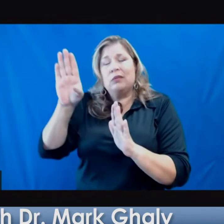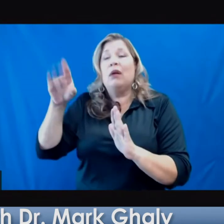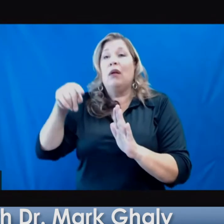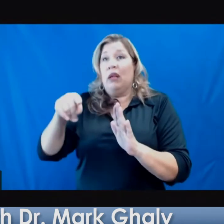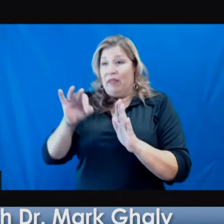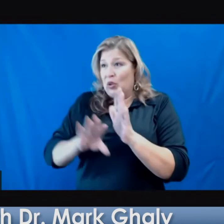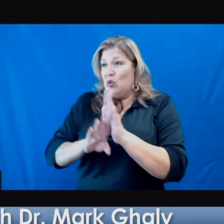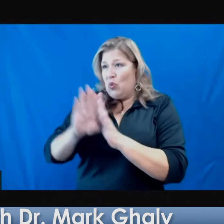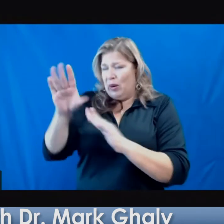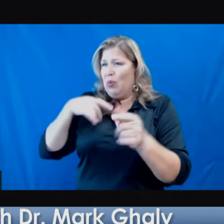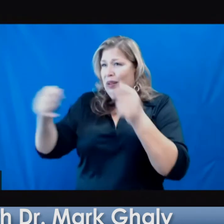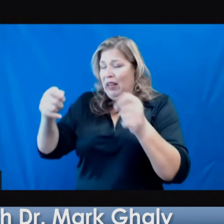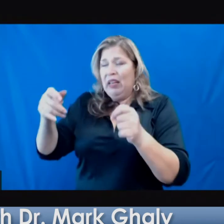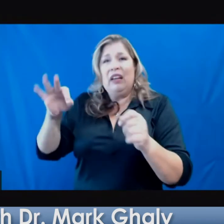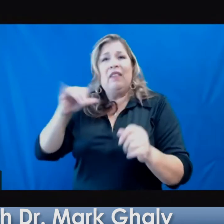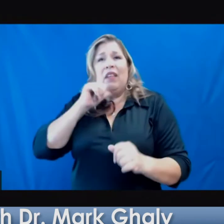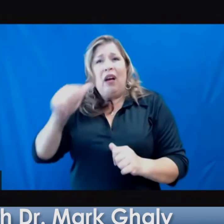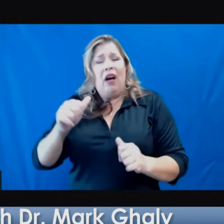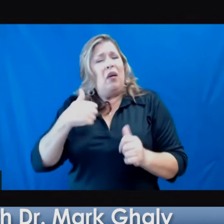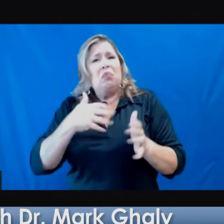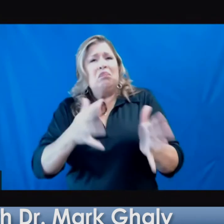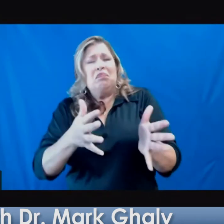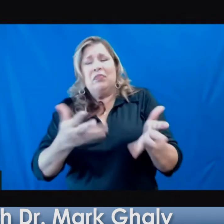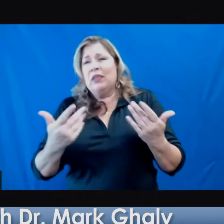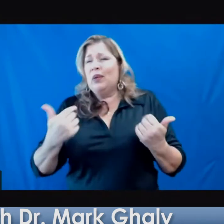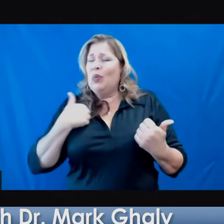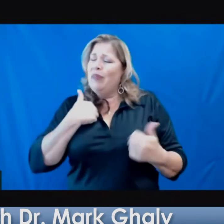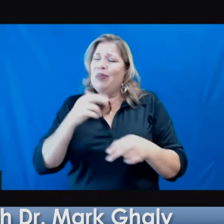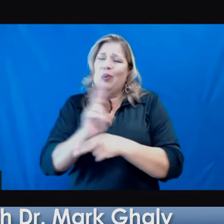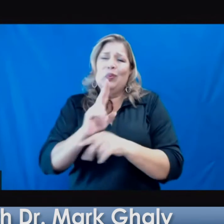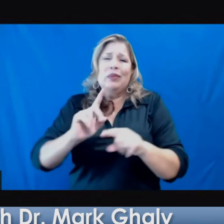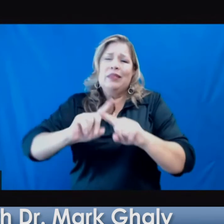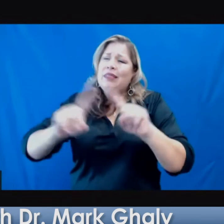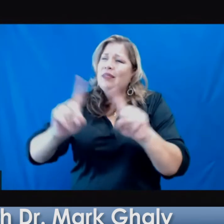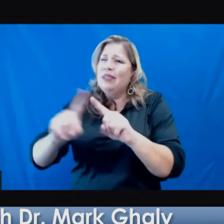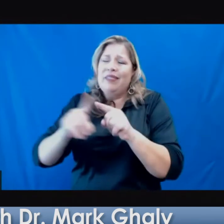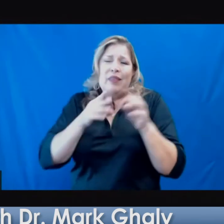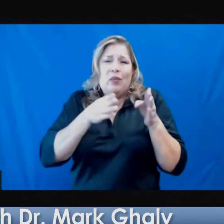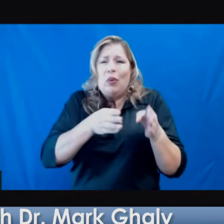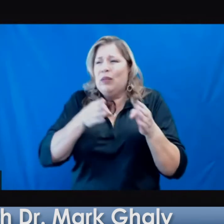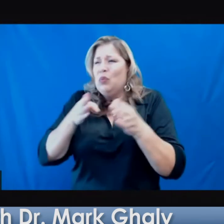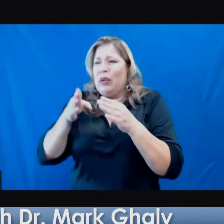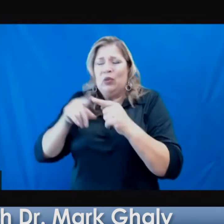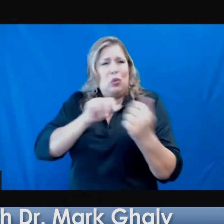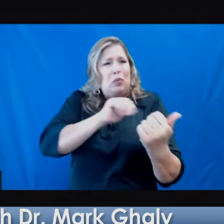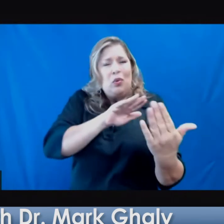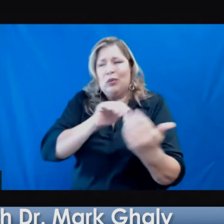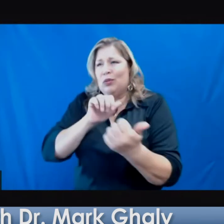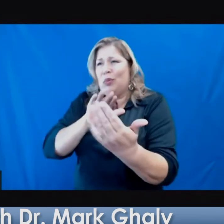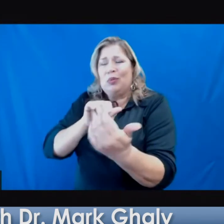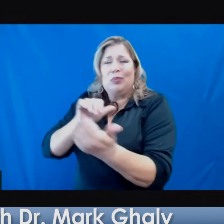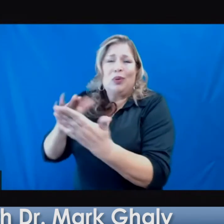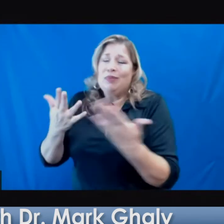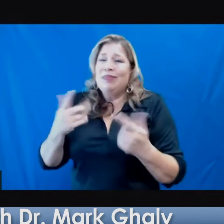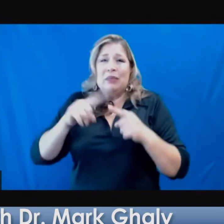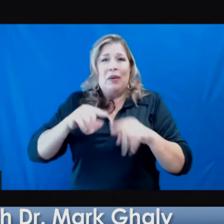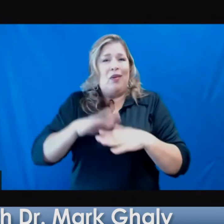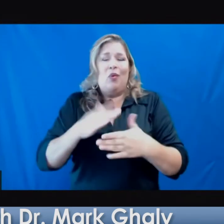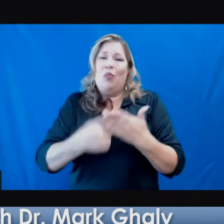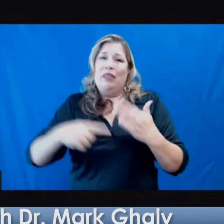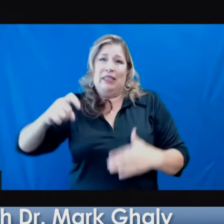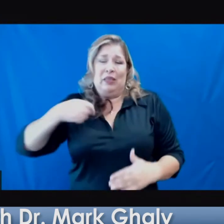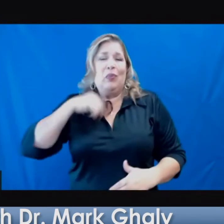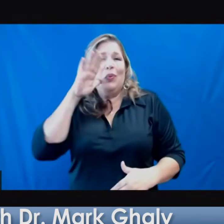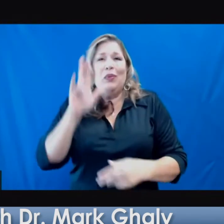there are other tools in the toolbox. We've used them before. We've developed others. They are additive and we will use them.